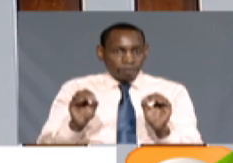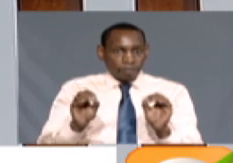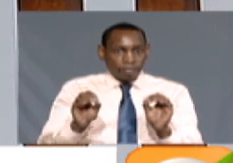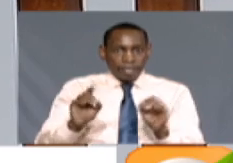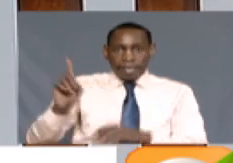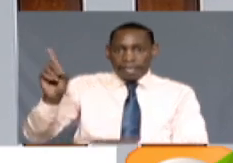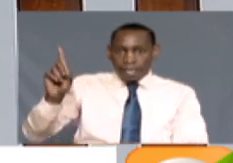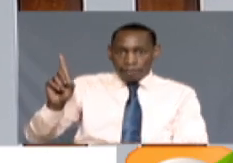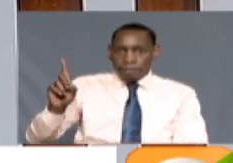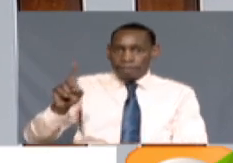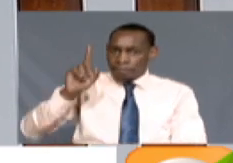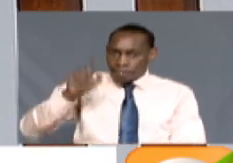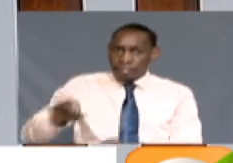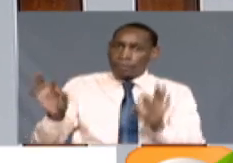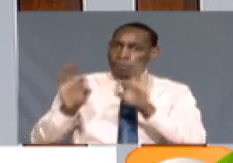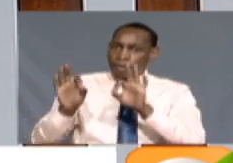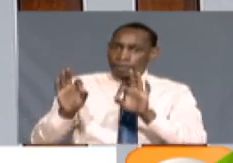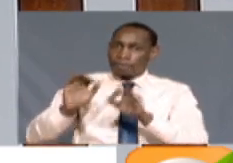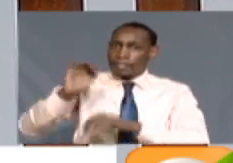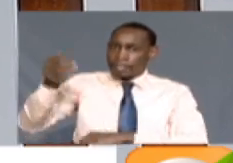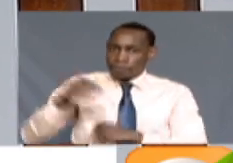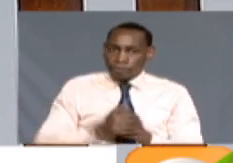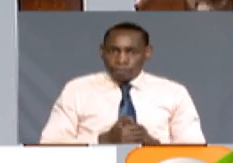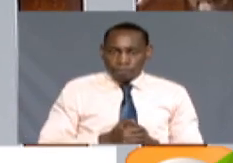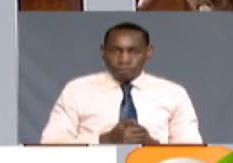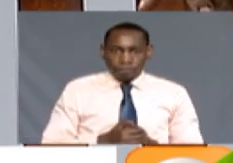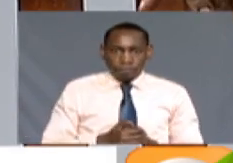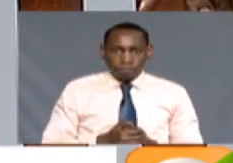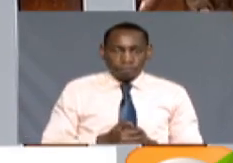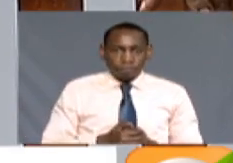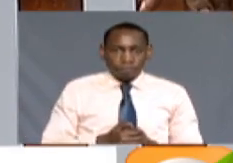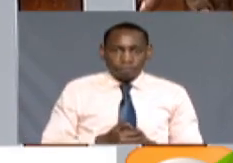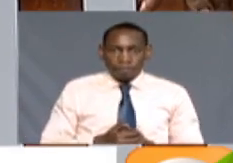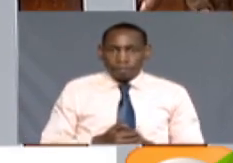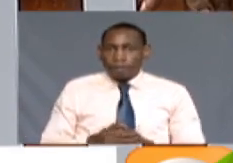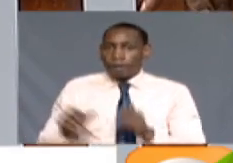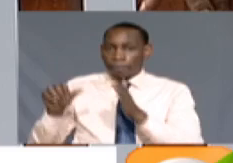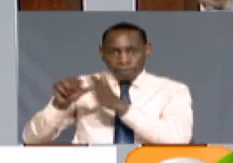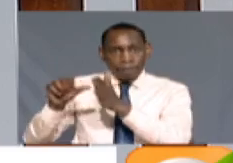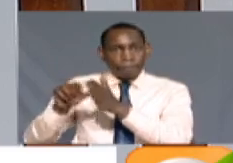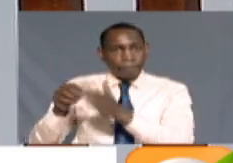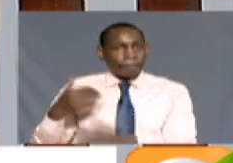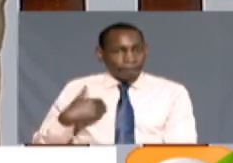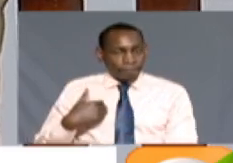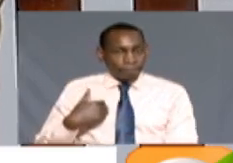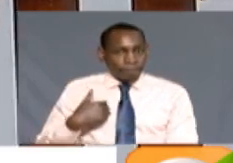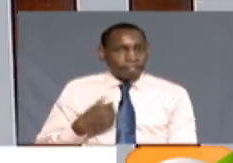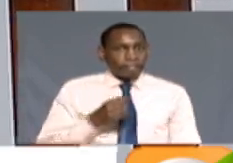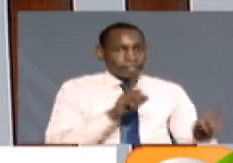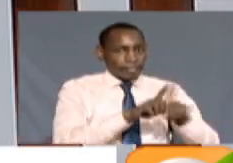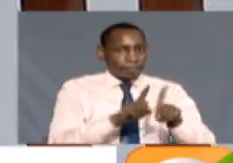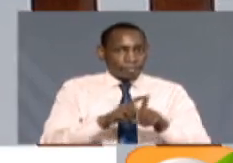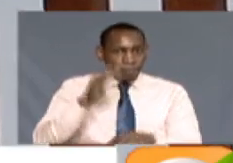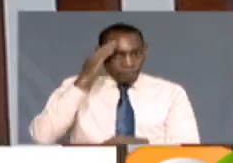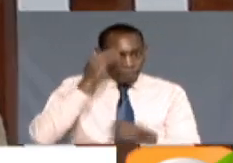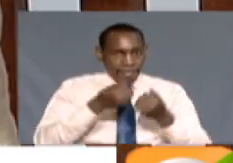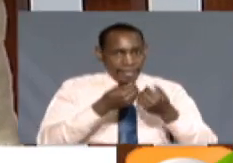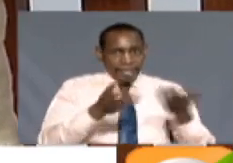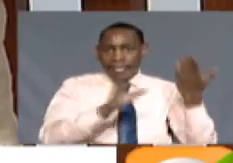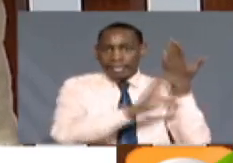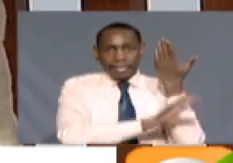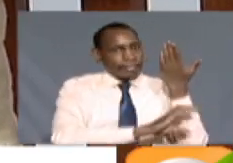This would be a wonderful, you know. But something went wrong. Something went wrong. And you know, in any given